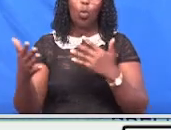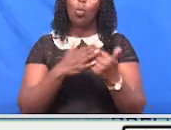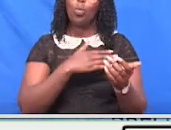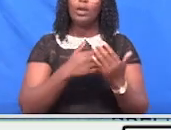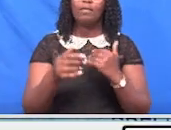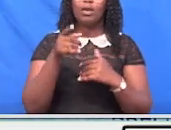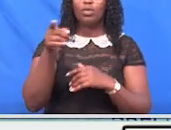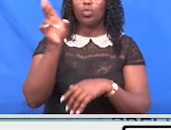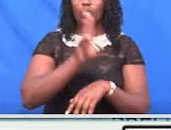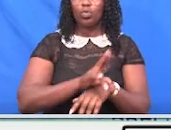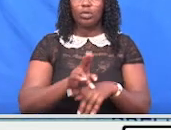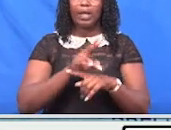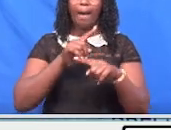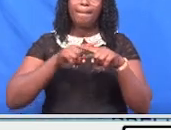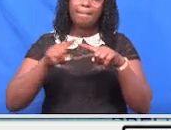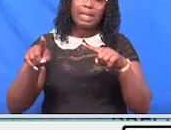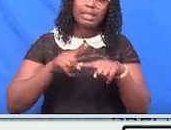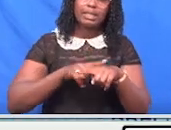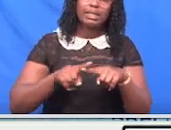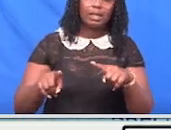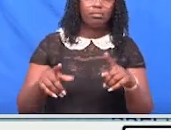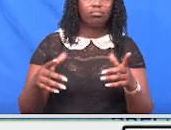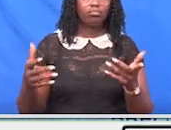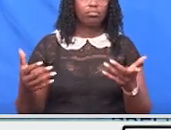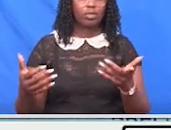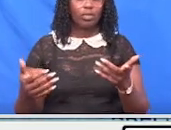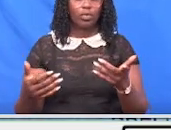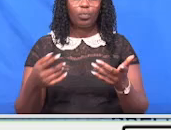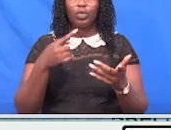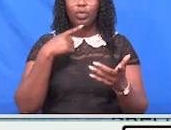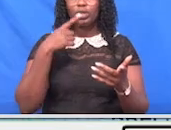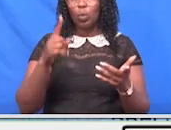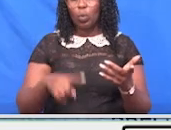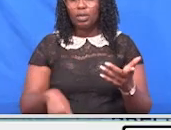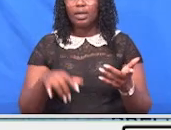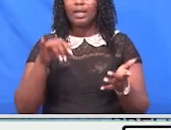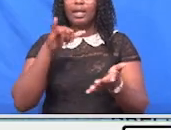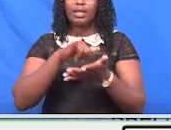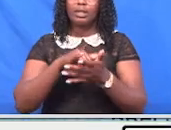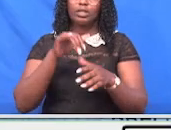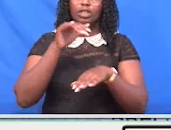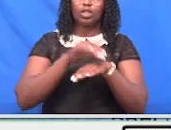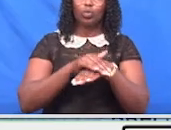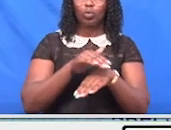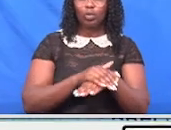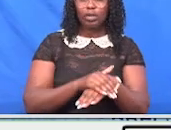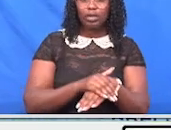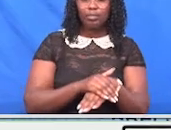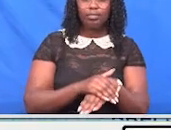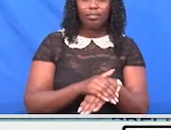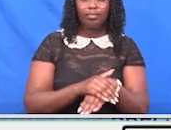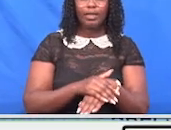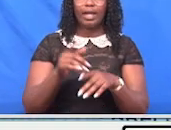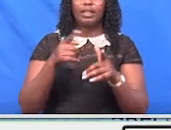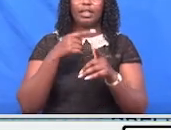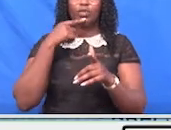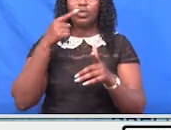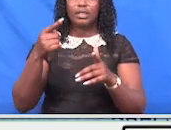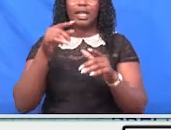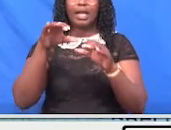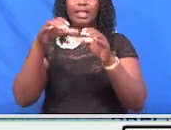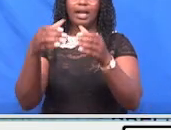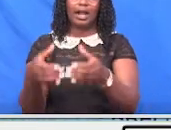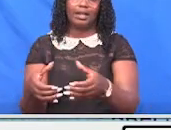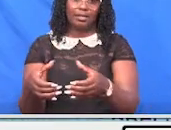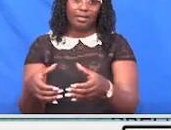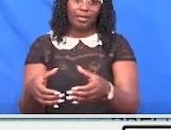So for pencils, we'll say the it falls goods, into that. We'll say the goods, then we'll put the class. So you